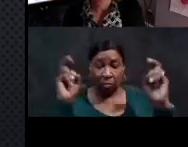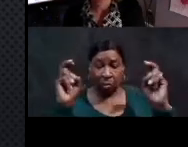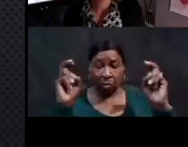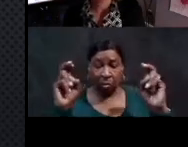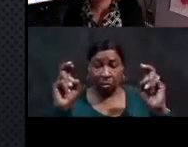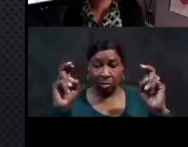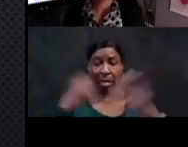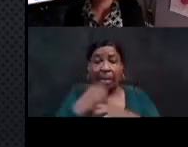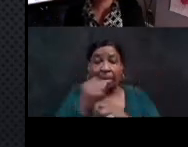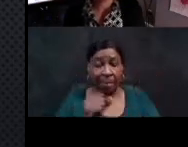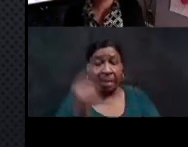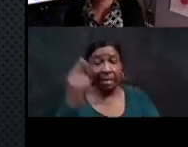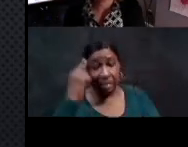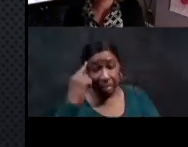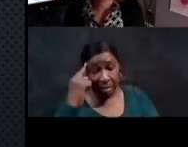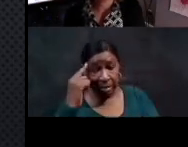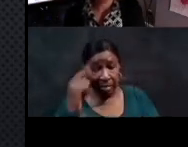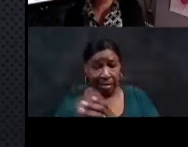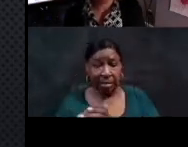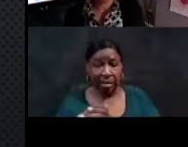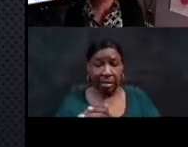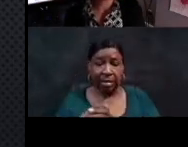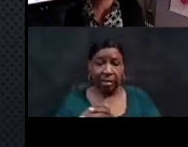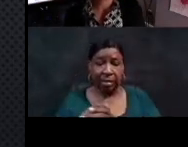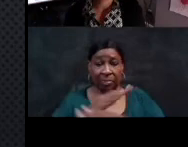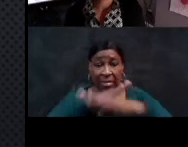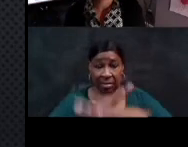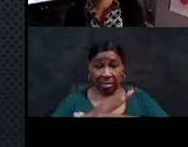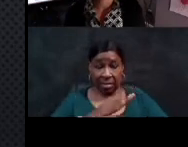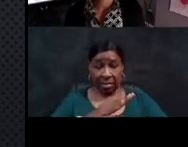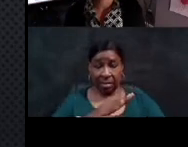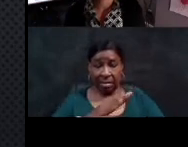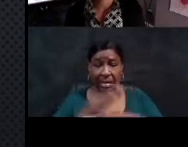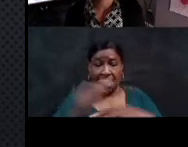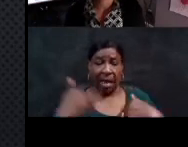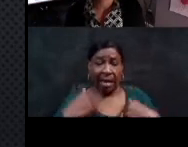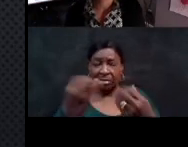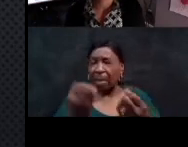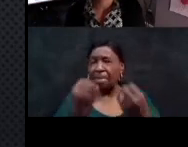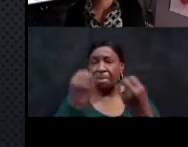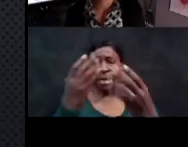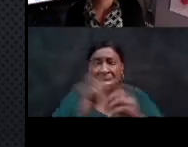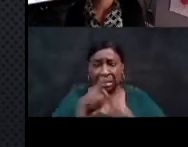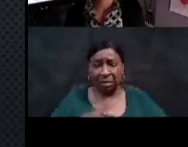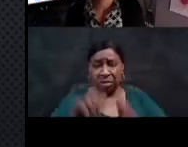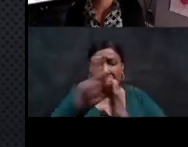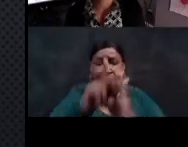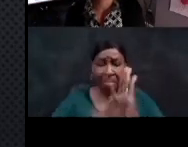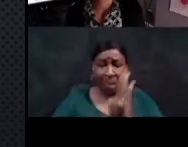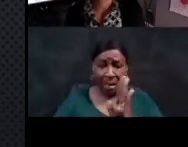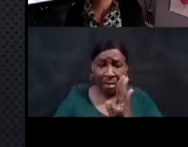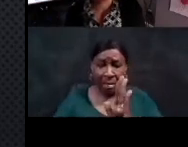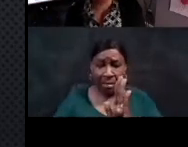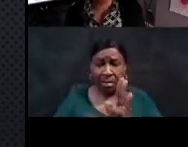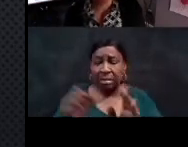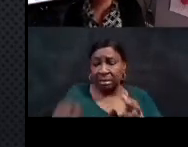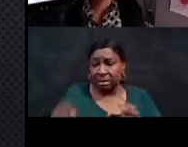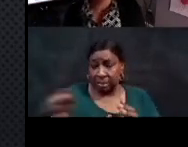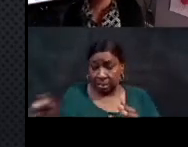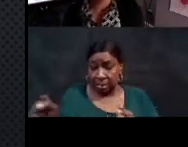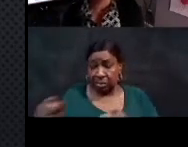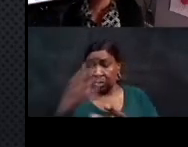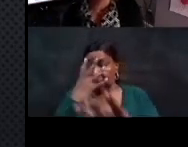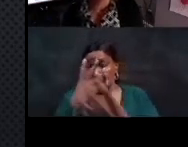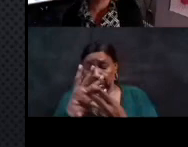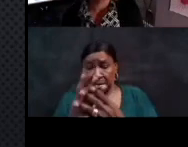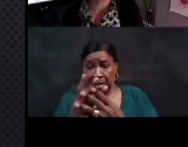rationale, deterrence, underlying so many contemporary policies around interception, around detention, and